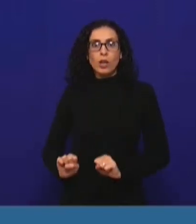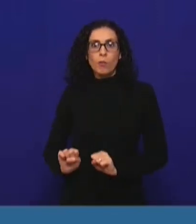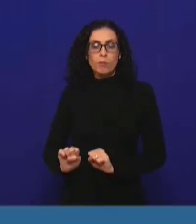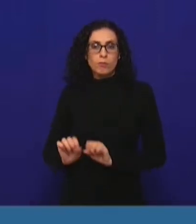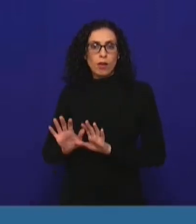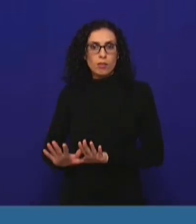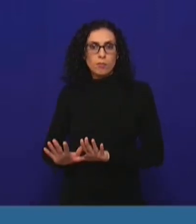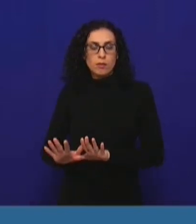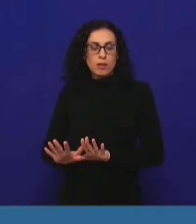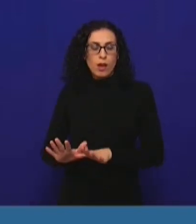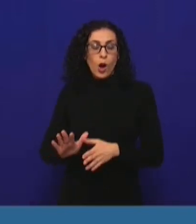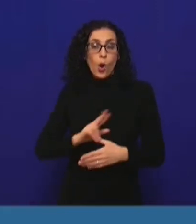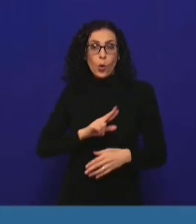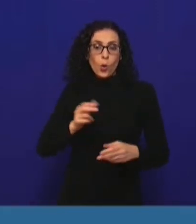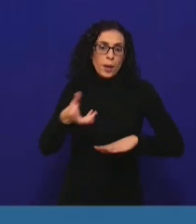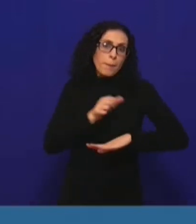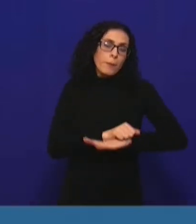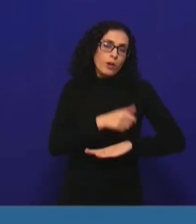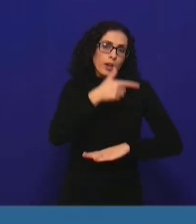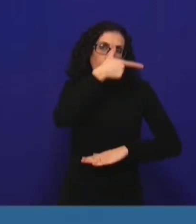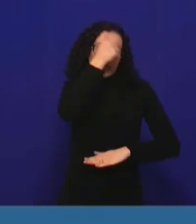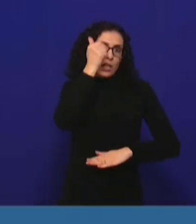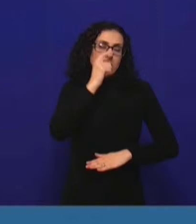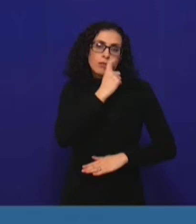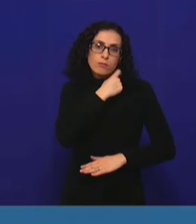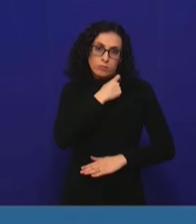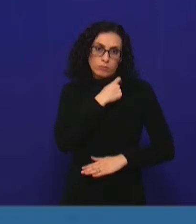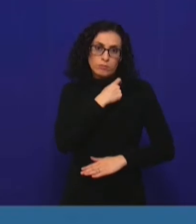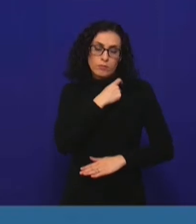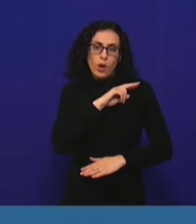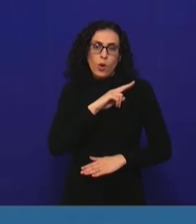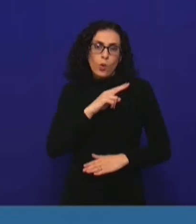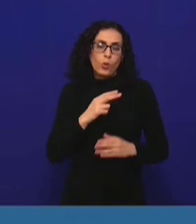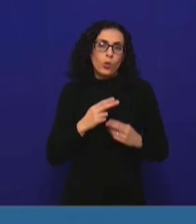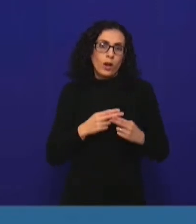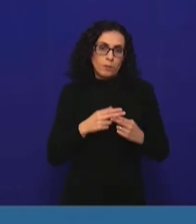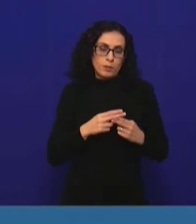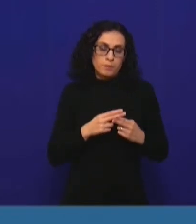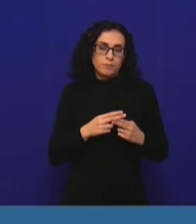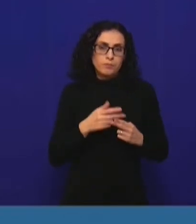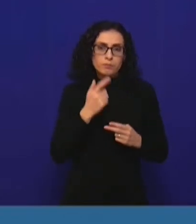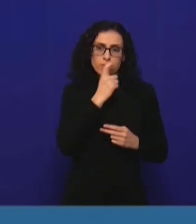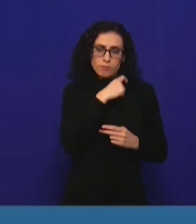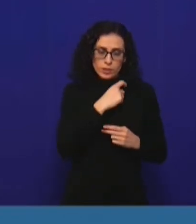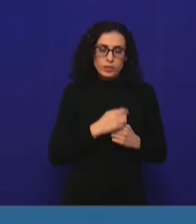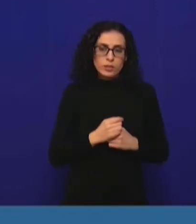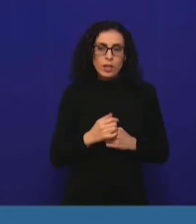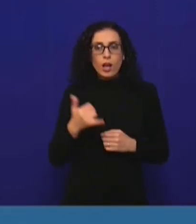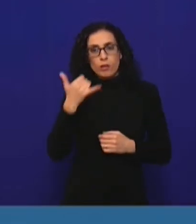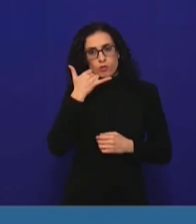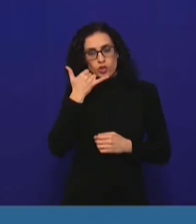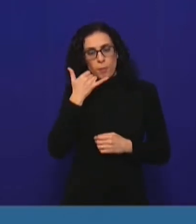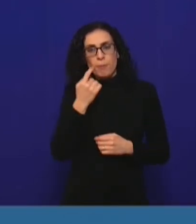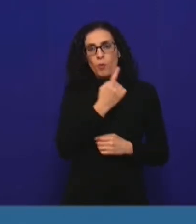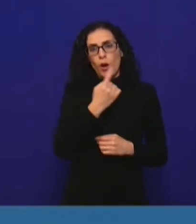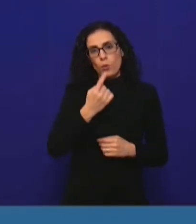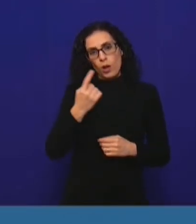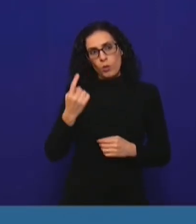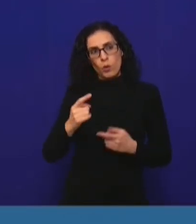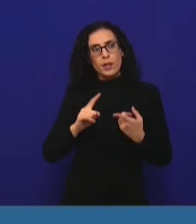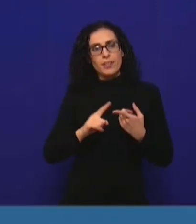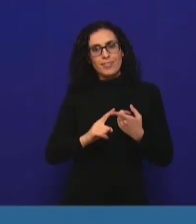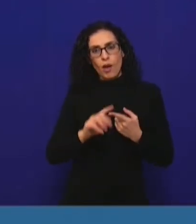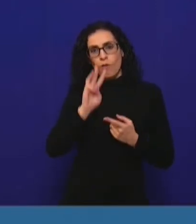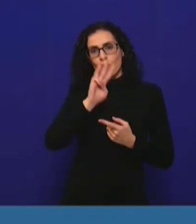it-test is-swab ħalli aħna nkun nistgħu nagħmlulkom is-swab u ntukom ir-riżultat jew iċċemplu fuq il-111 jew inkella tibbukkjaw it-test tagħkom